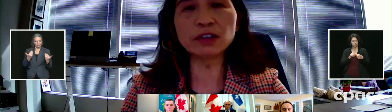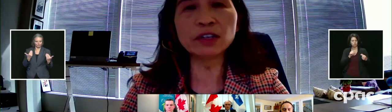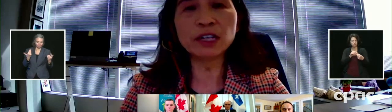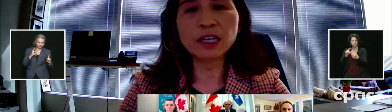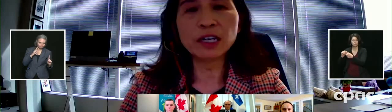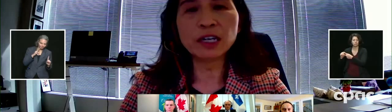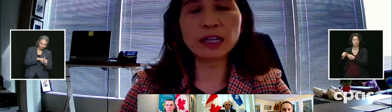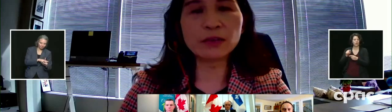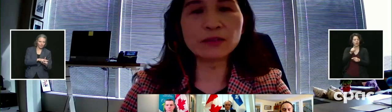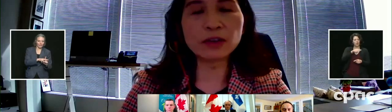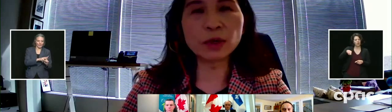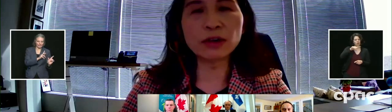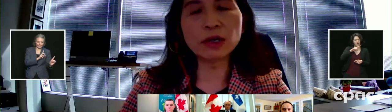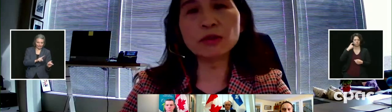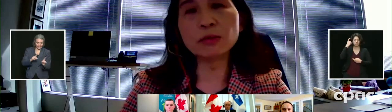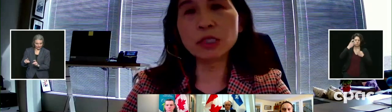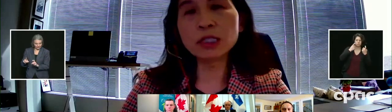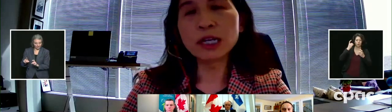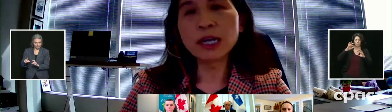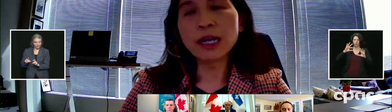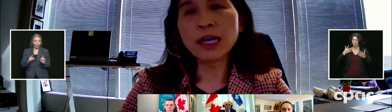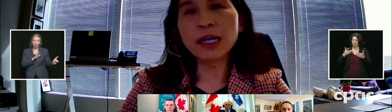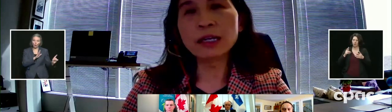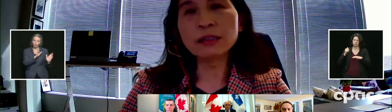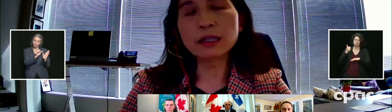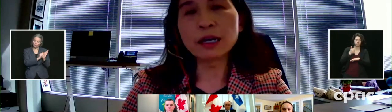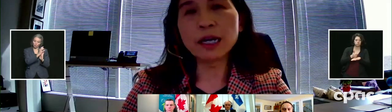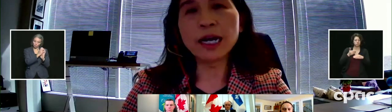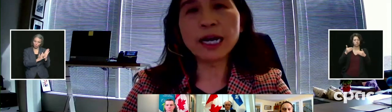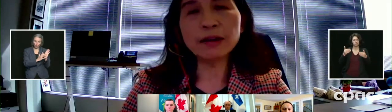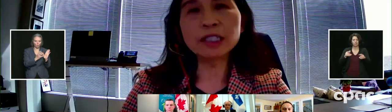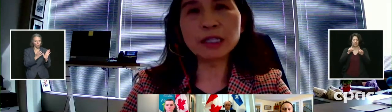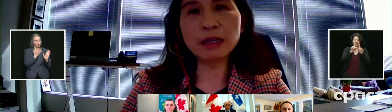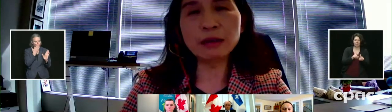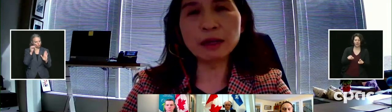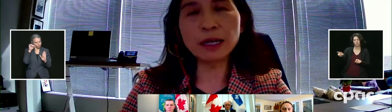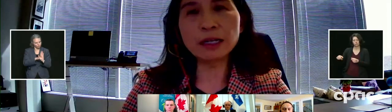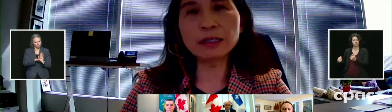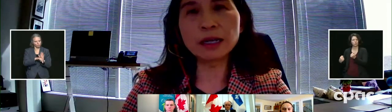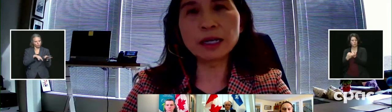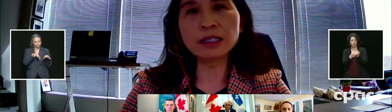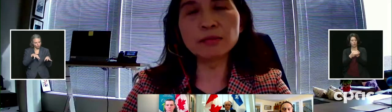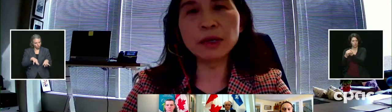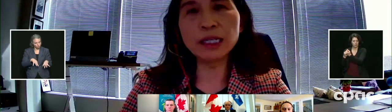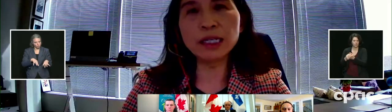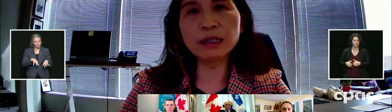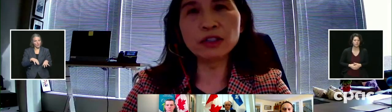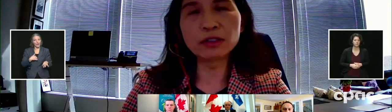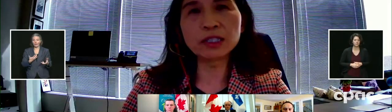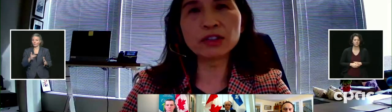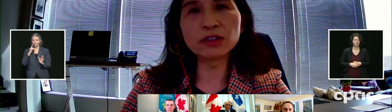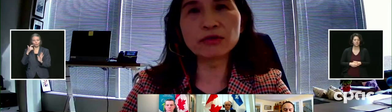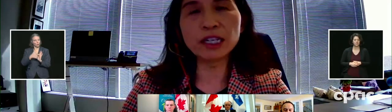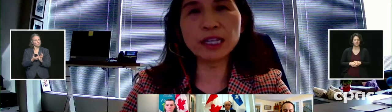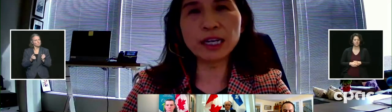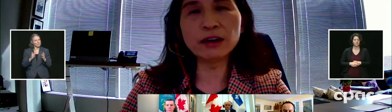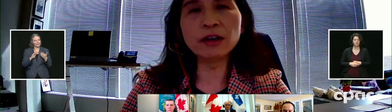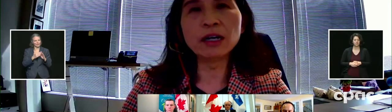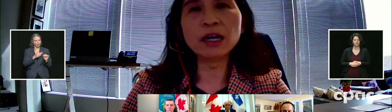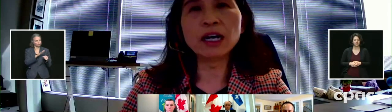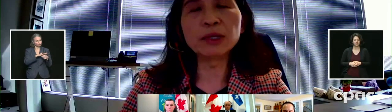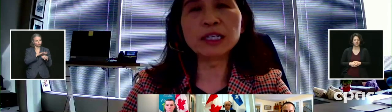So I think that was a very welcome report. And I have seen that there's many jurisdictions right